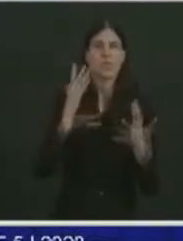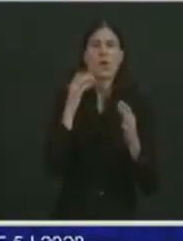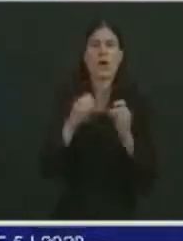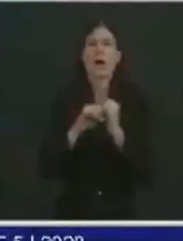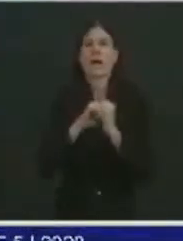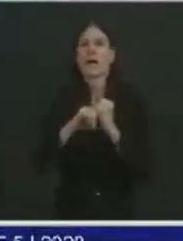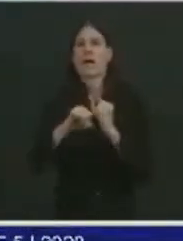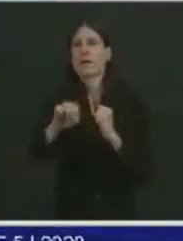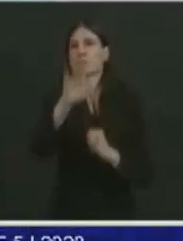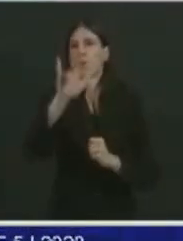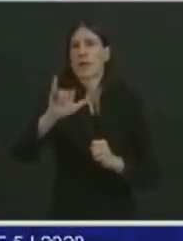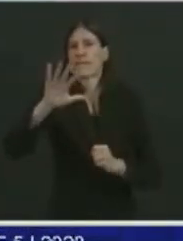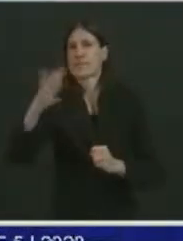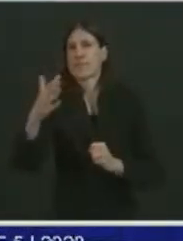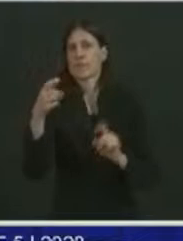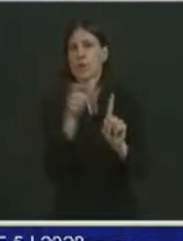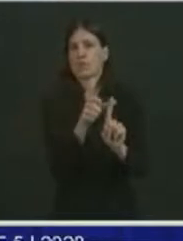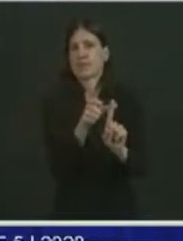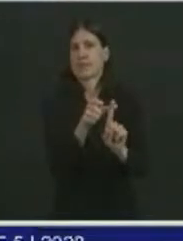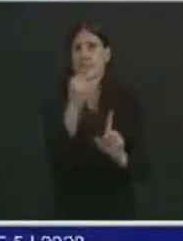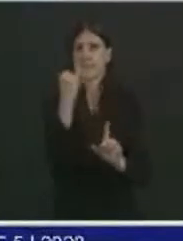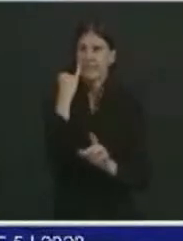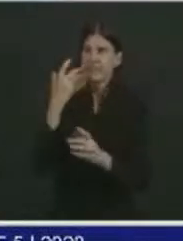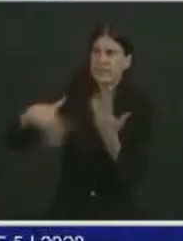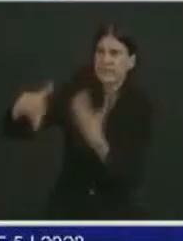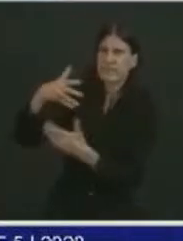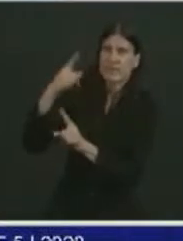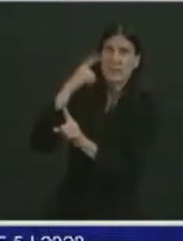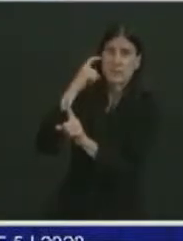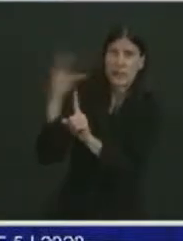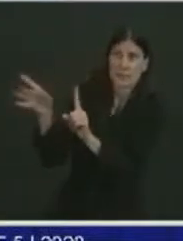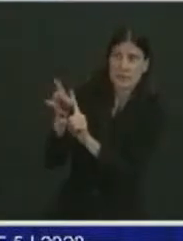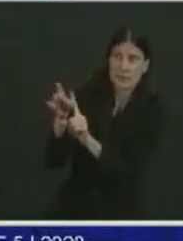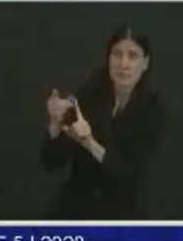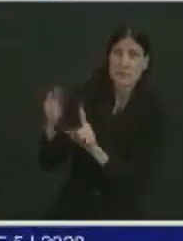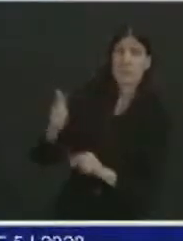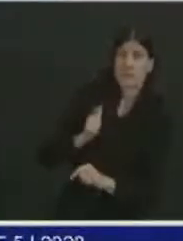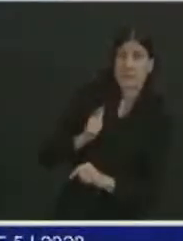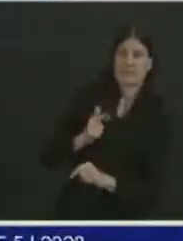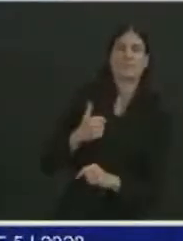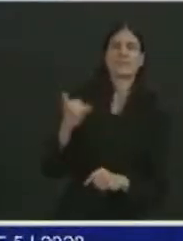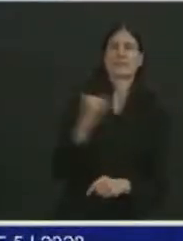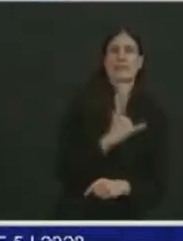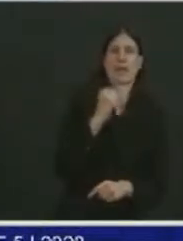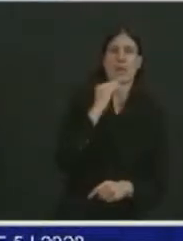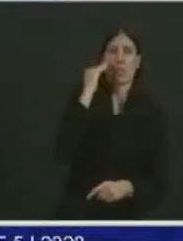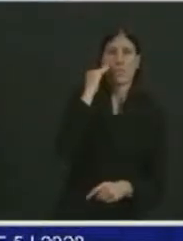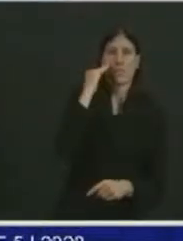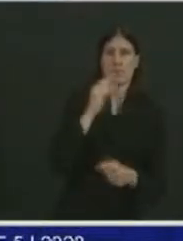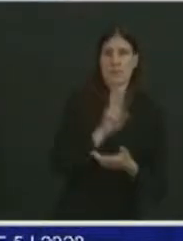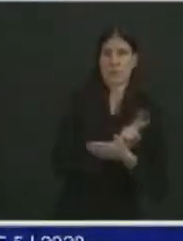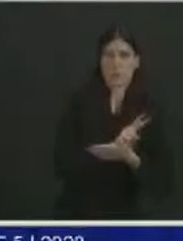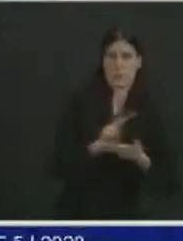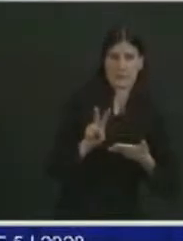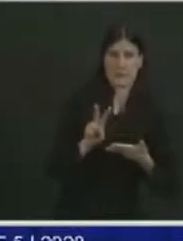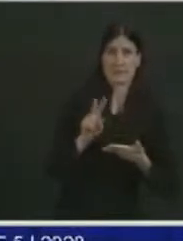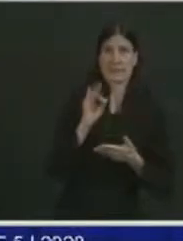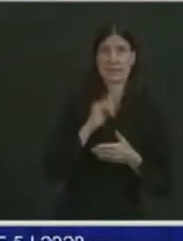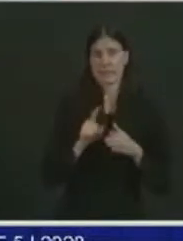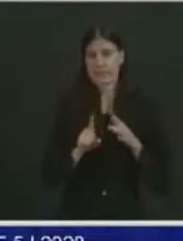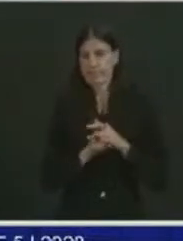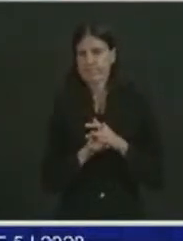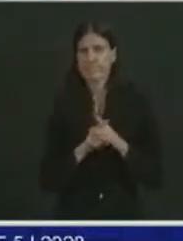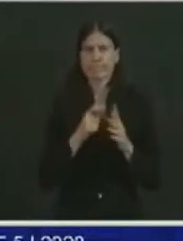spreading COVID or any other illness for that point is lower. So having that knowledge and understanding is